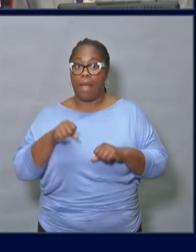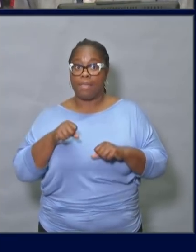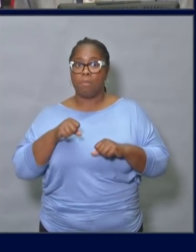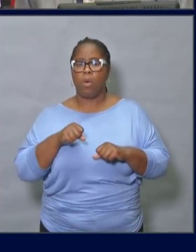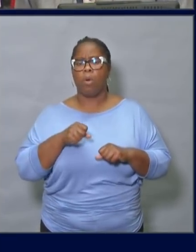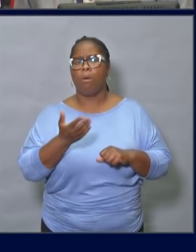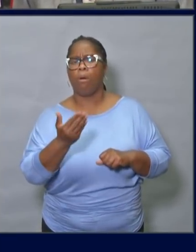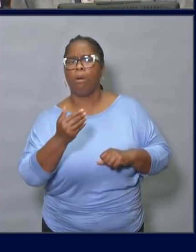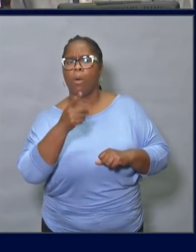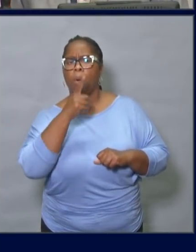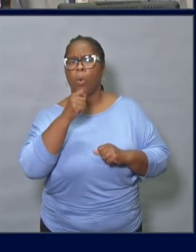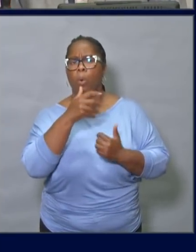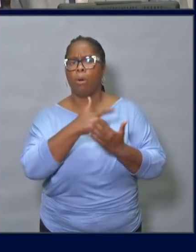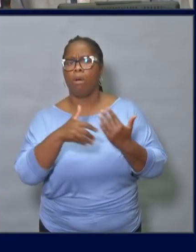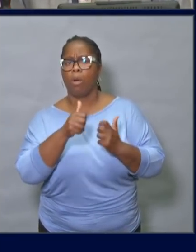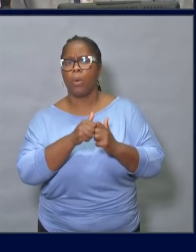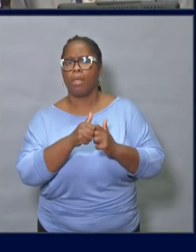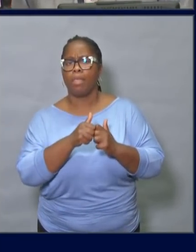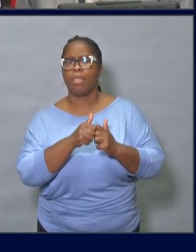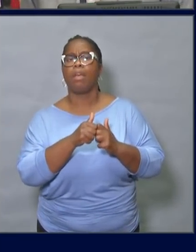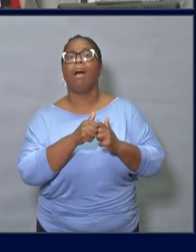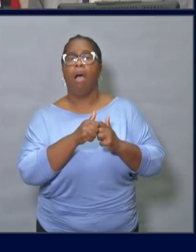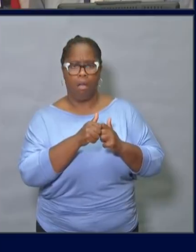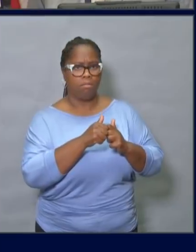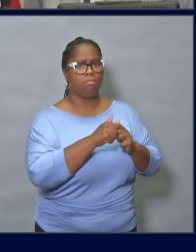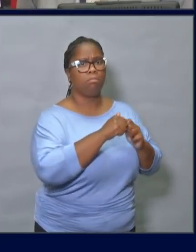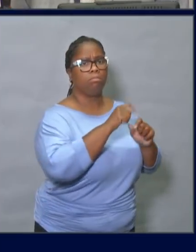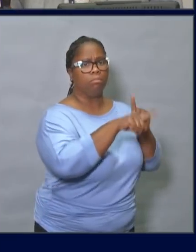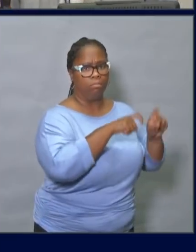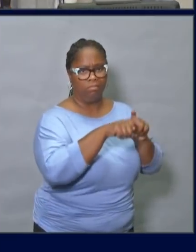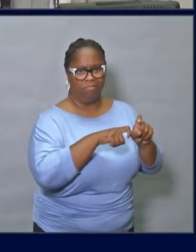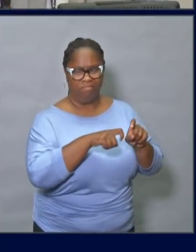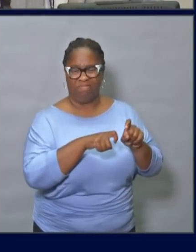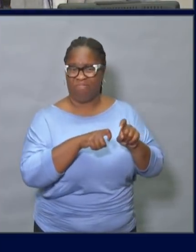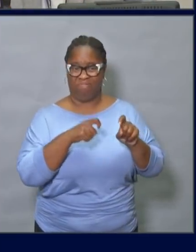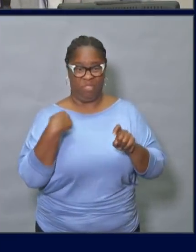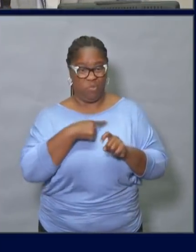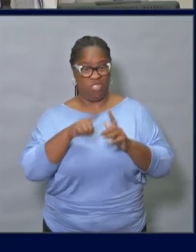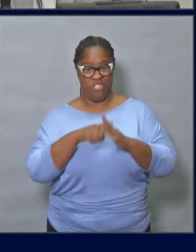first case of COVID-19 in LA County. Next slide, please.